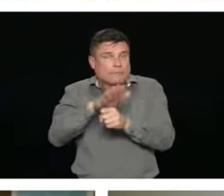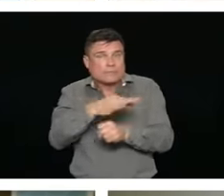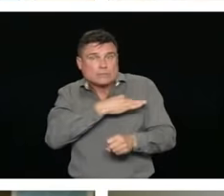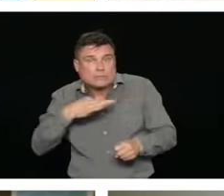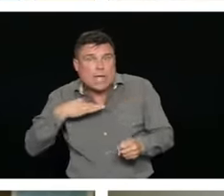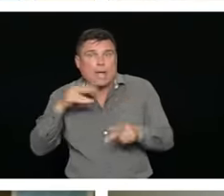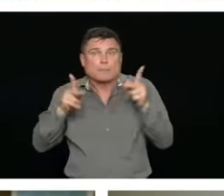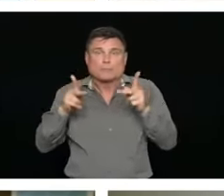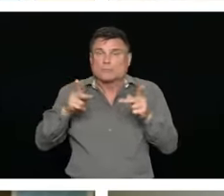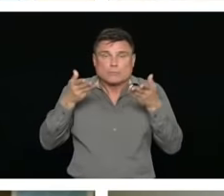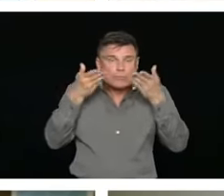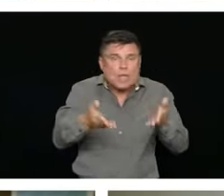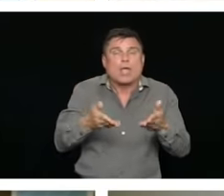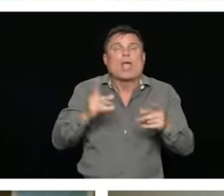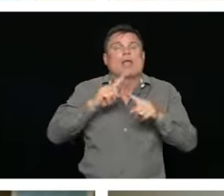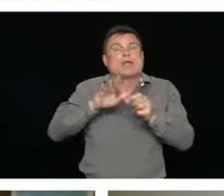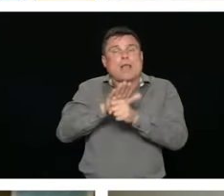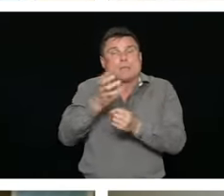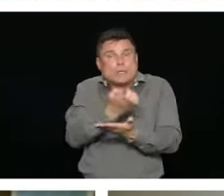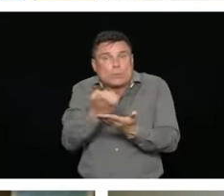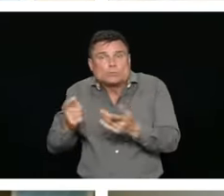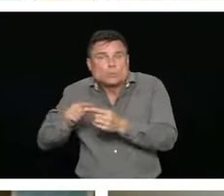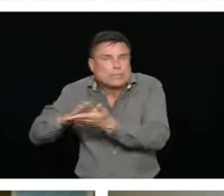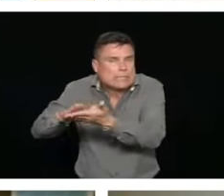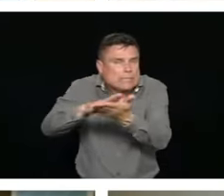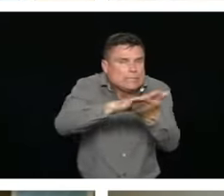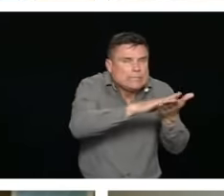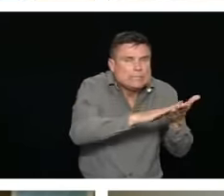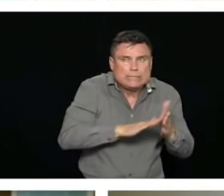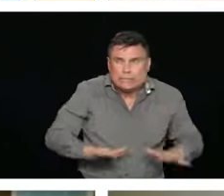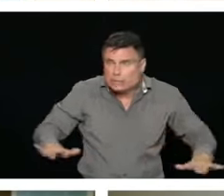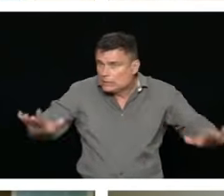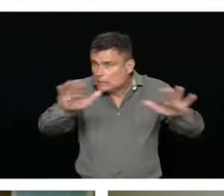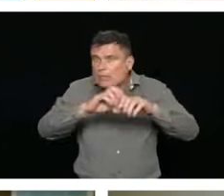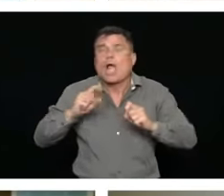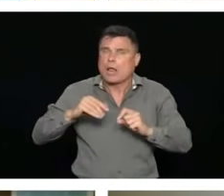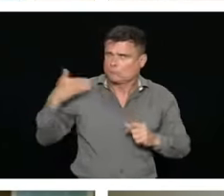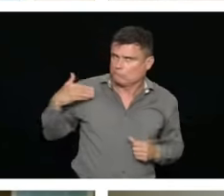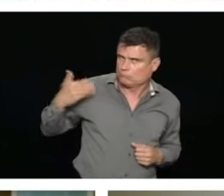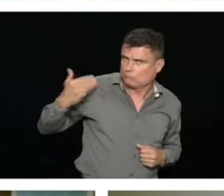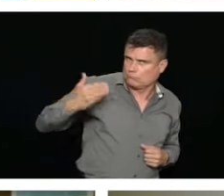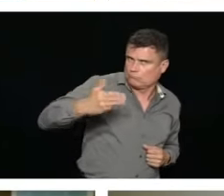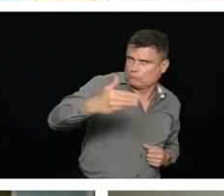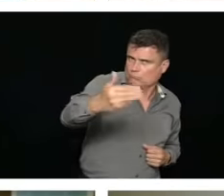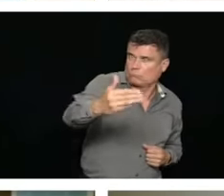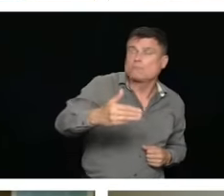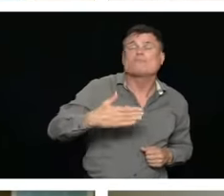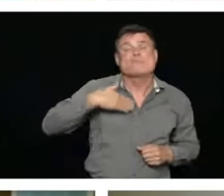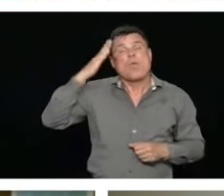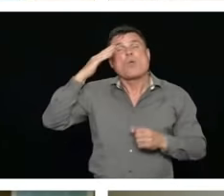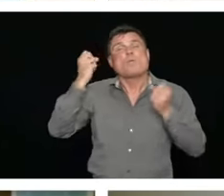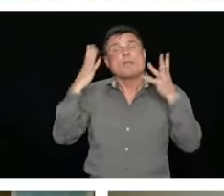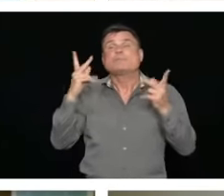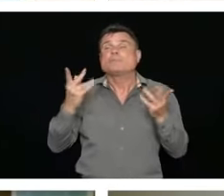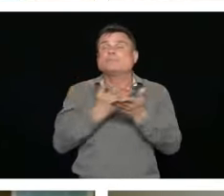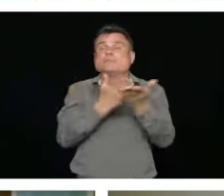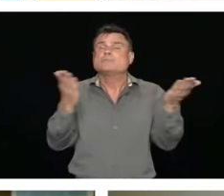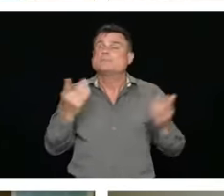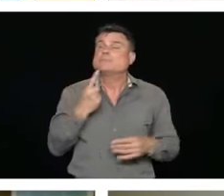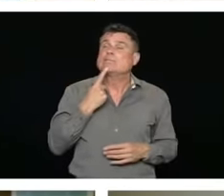factories. And, you know, I have to also agree, you know, having two kids in elementary school, you know, before March break, schools looked one